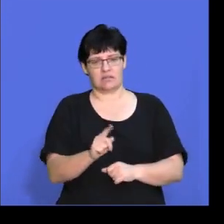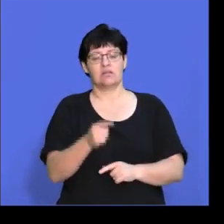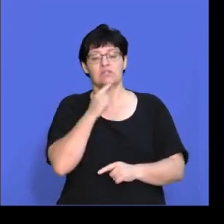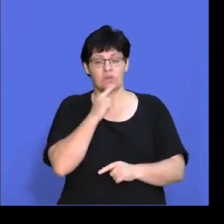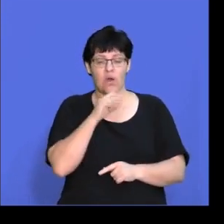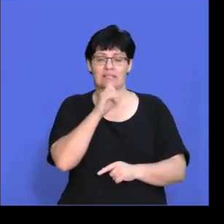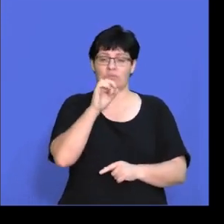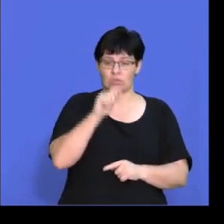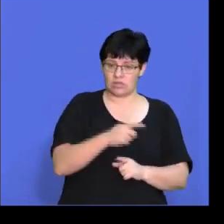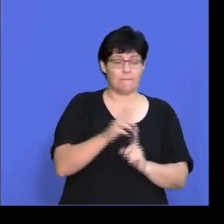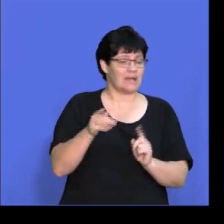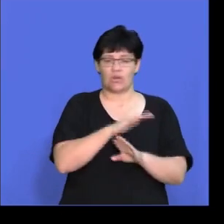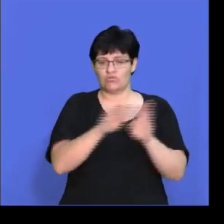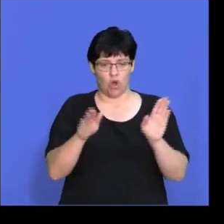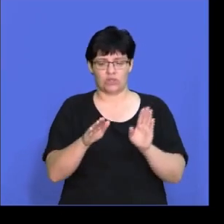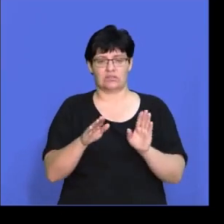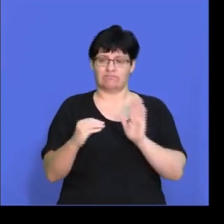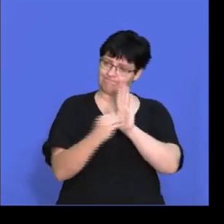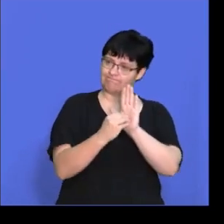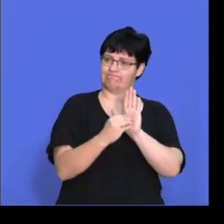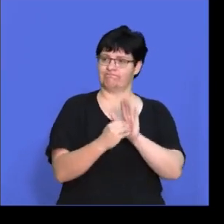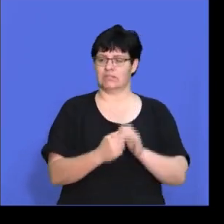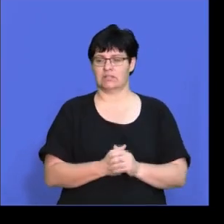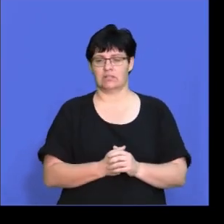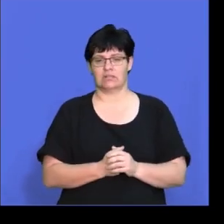that asymptote, but is never actually equal to it.